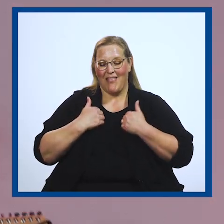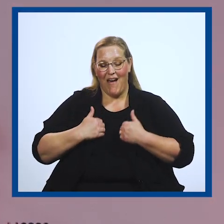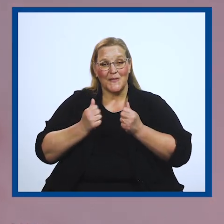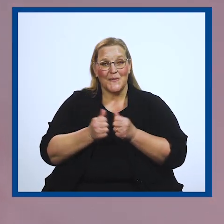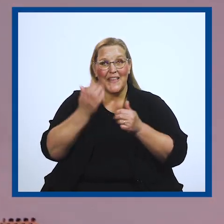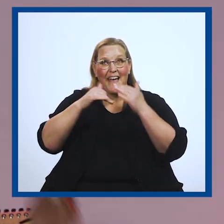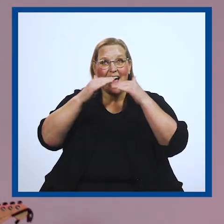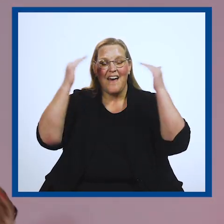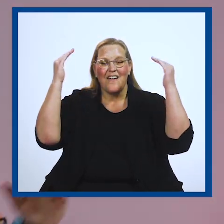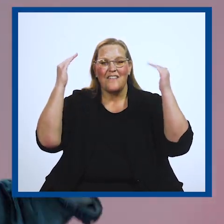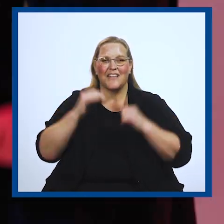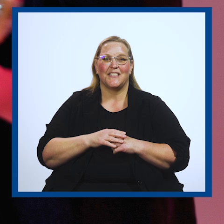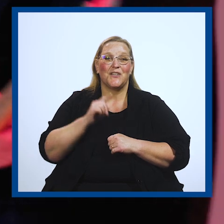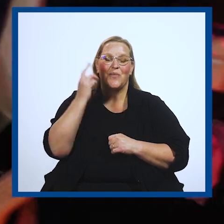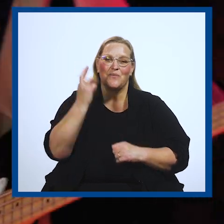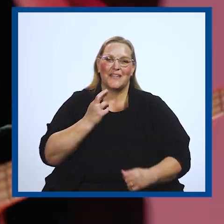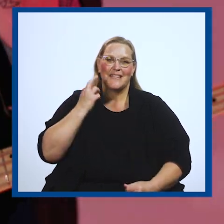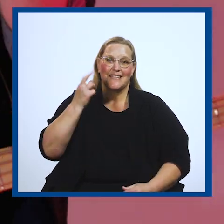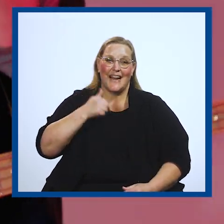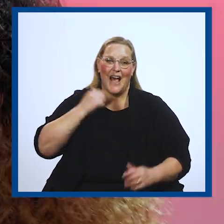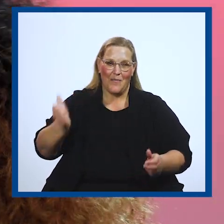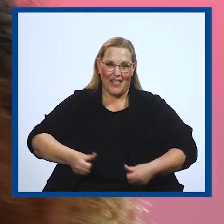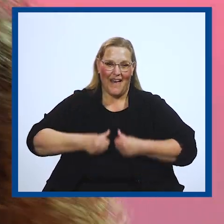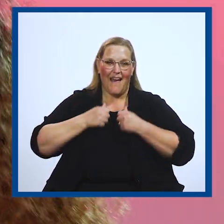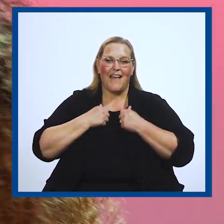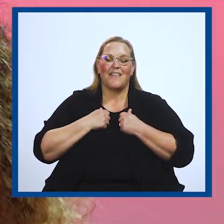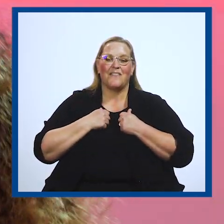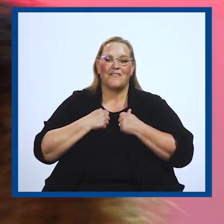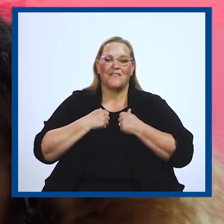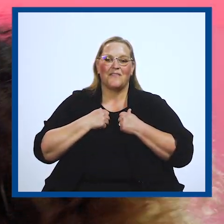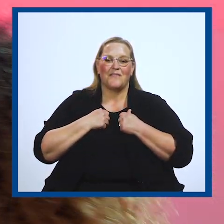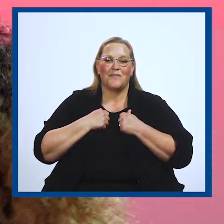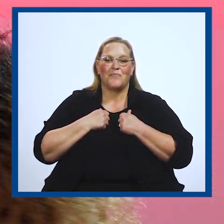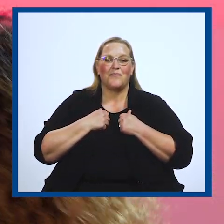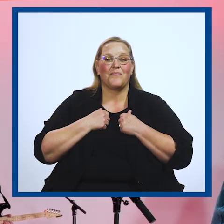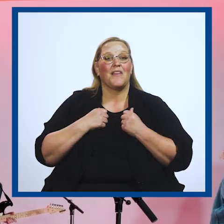heaven. You're the reason I'm alive.